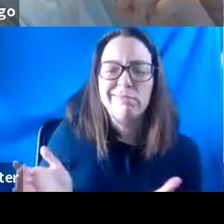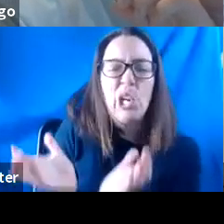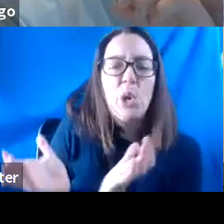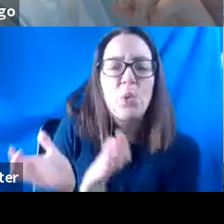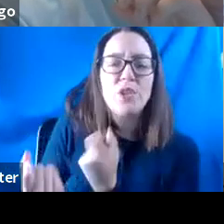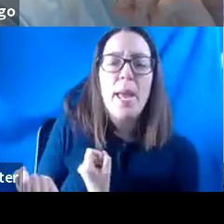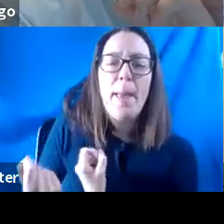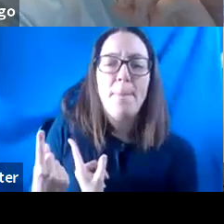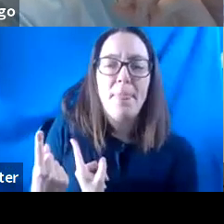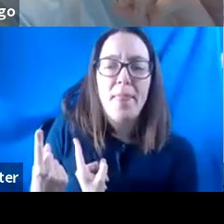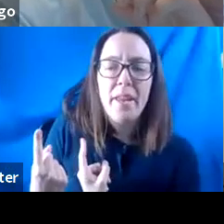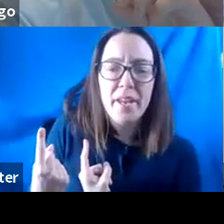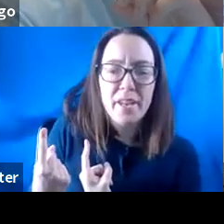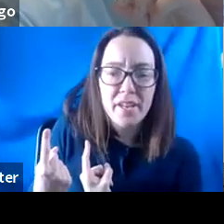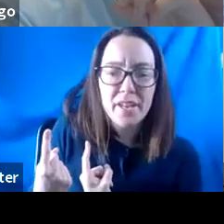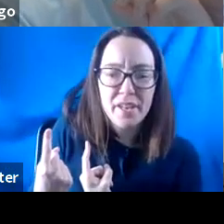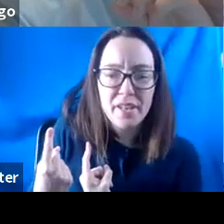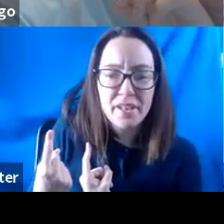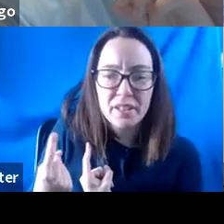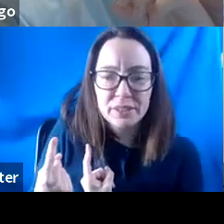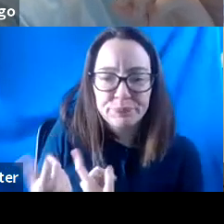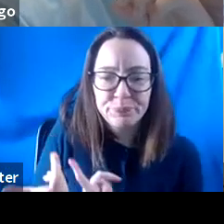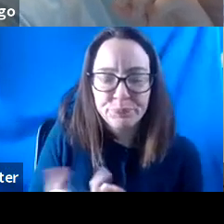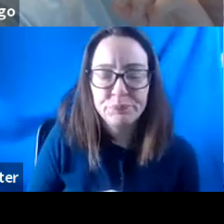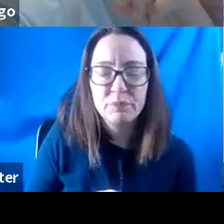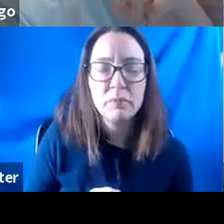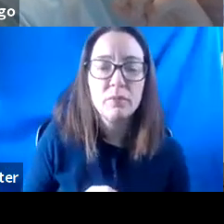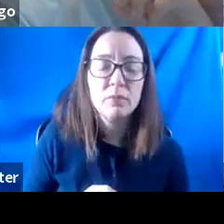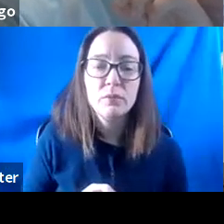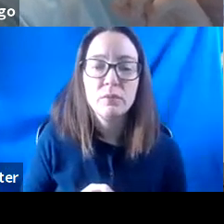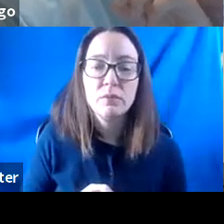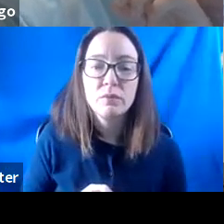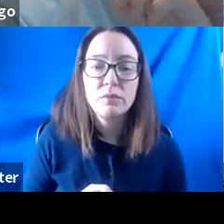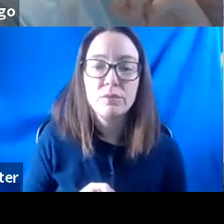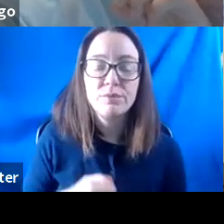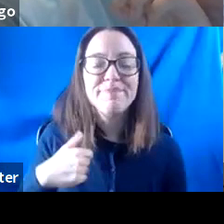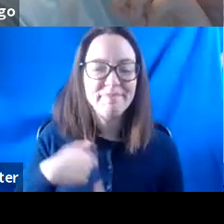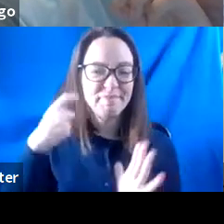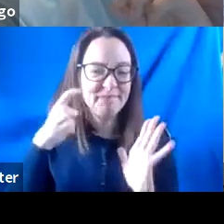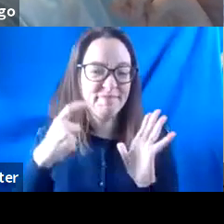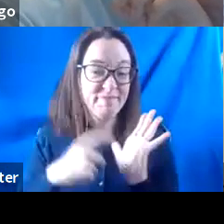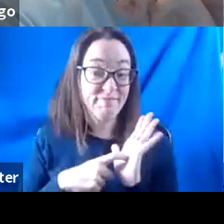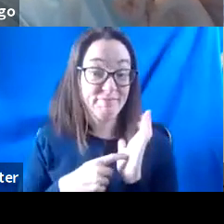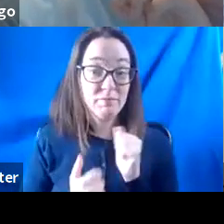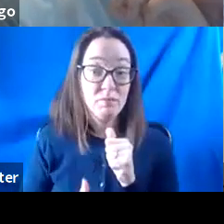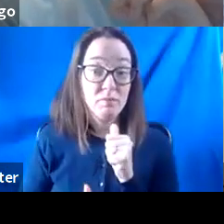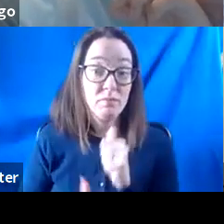whole piece around doing that. And I have to tell you that most of the experience that myself and others